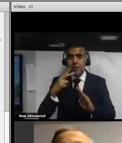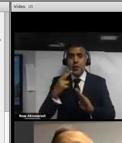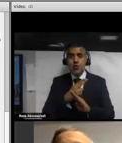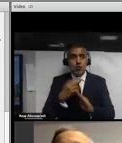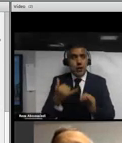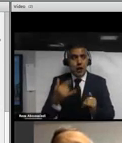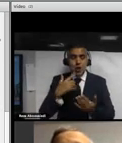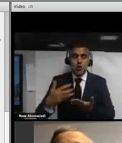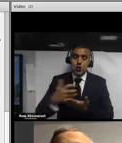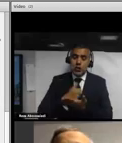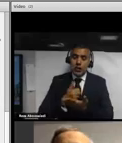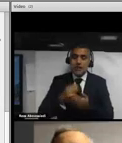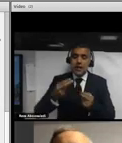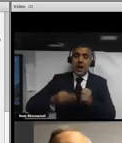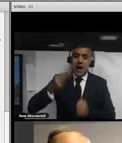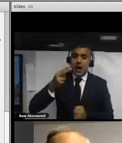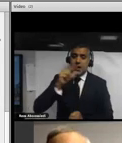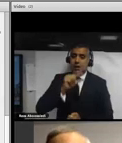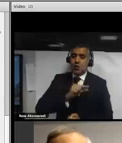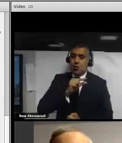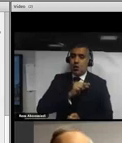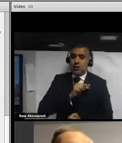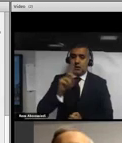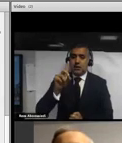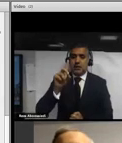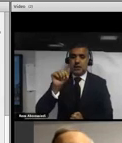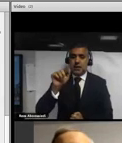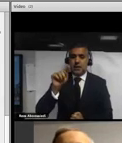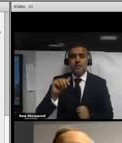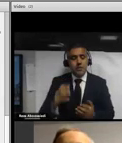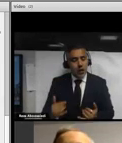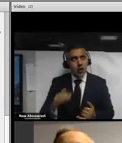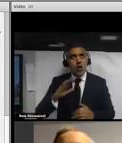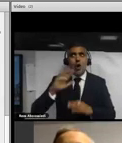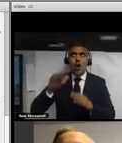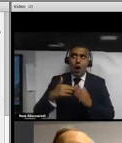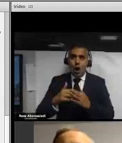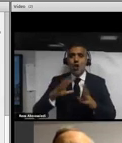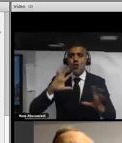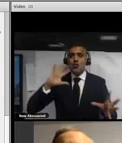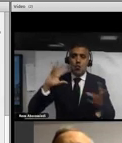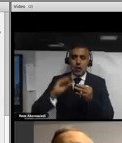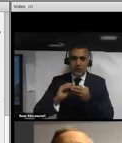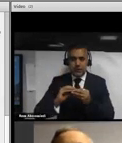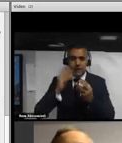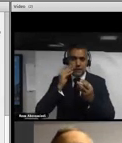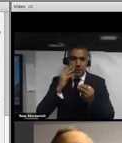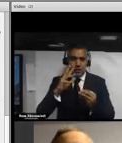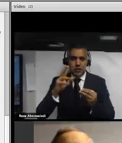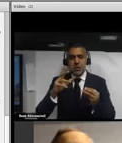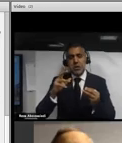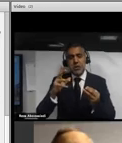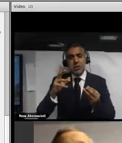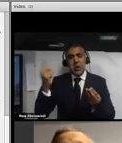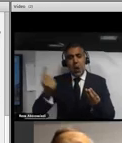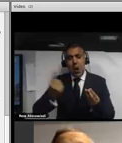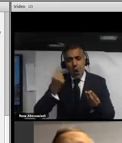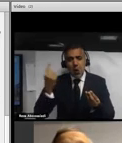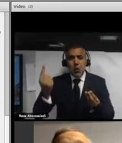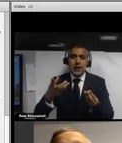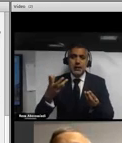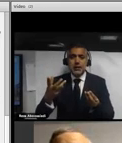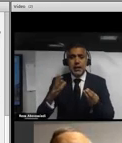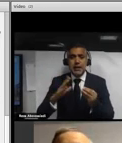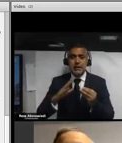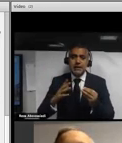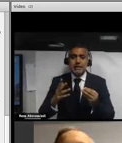collect higher quality data. Now, all questions on disability, all quantitative information, there's always caveats,